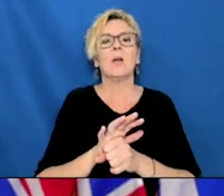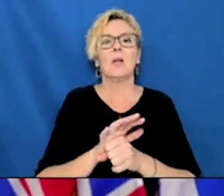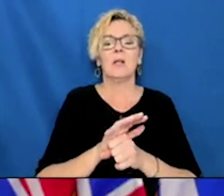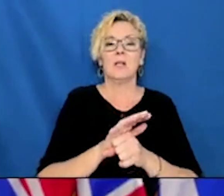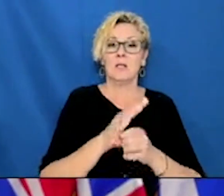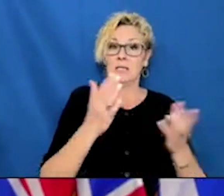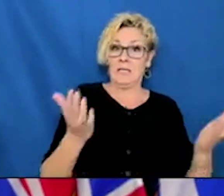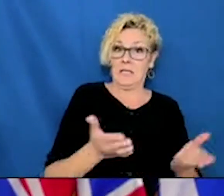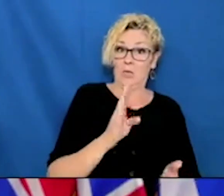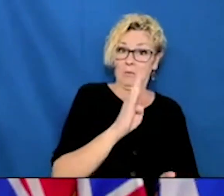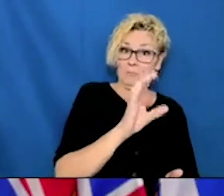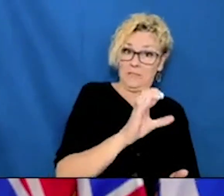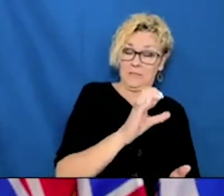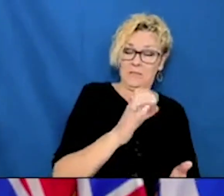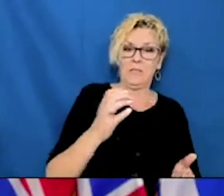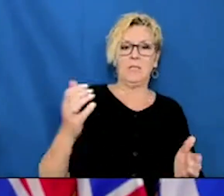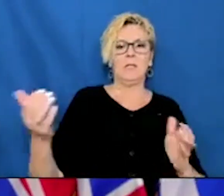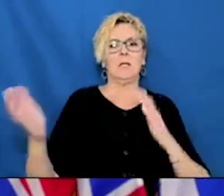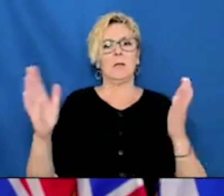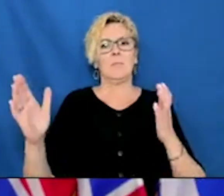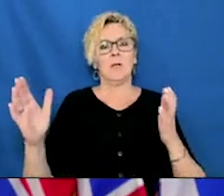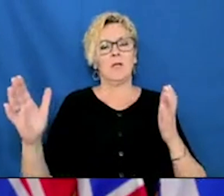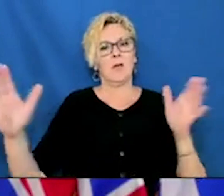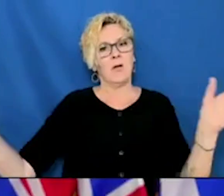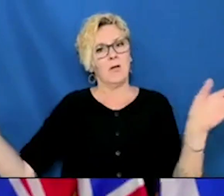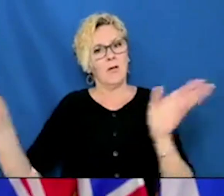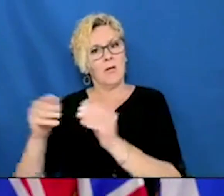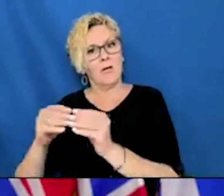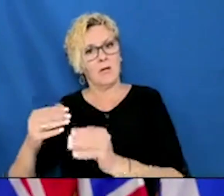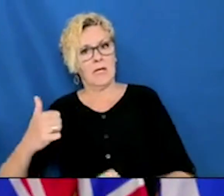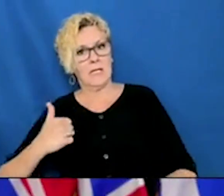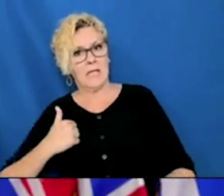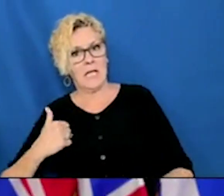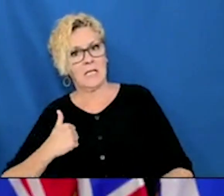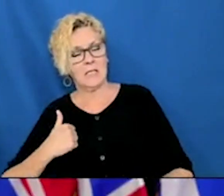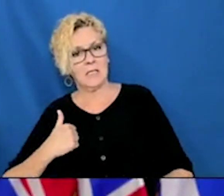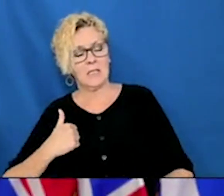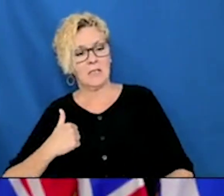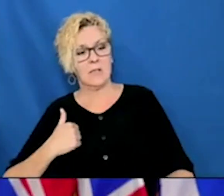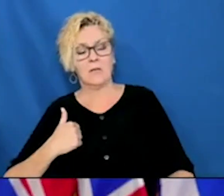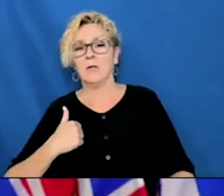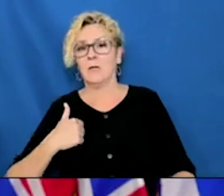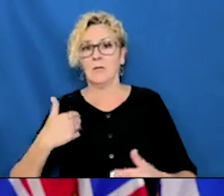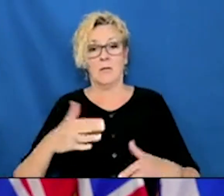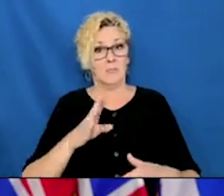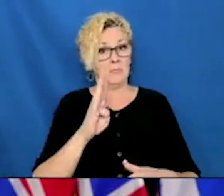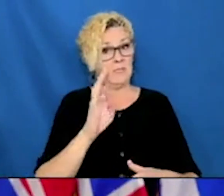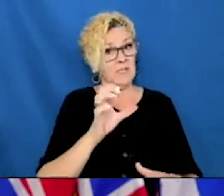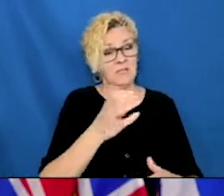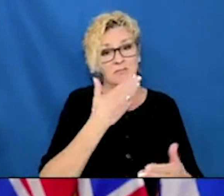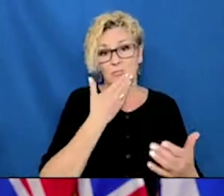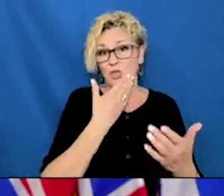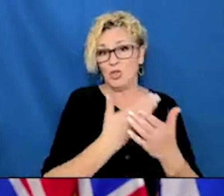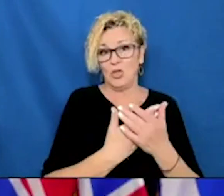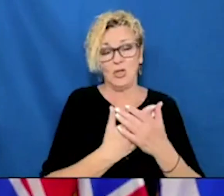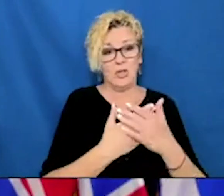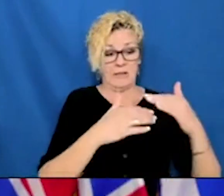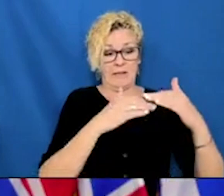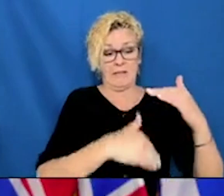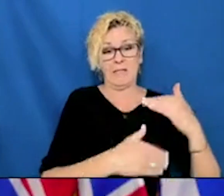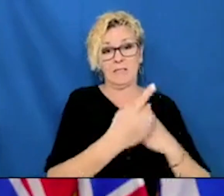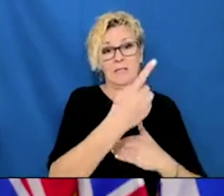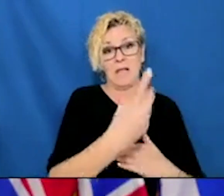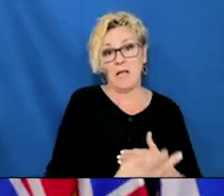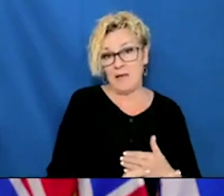5 million people are jurisdictions in our category. It's pretty. It's been a significant effort, and I would